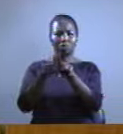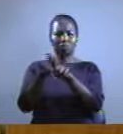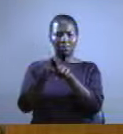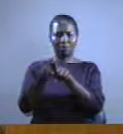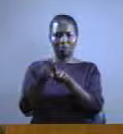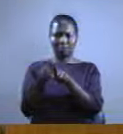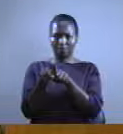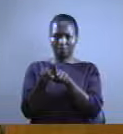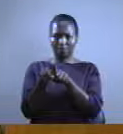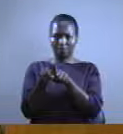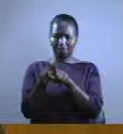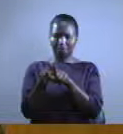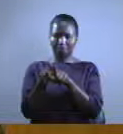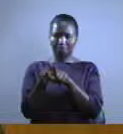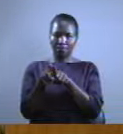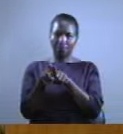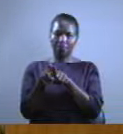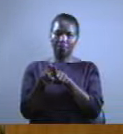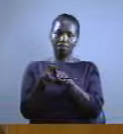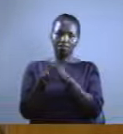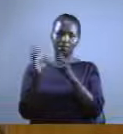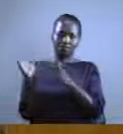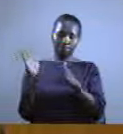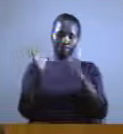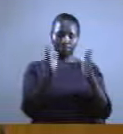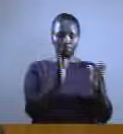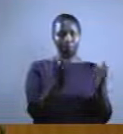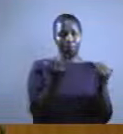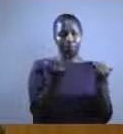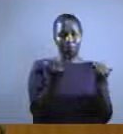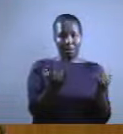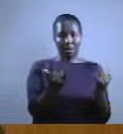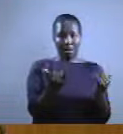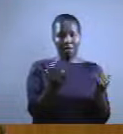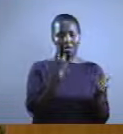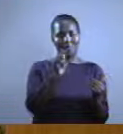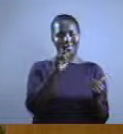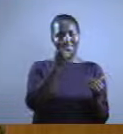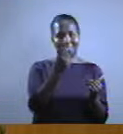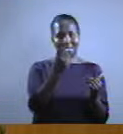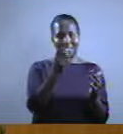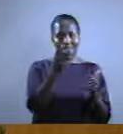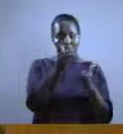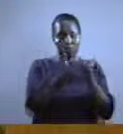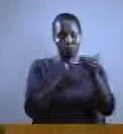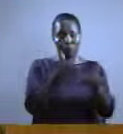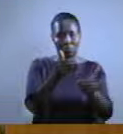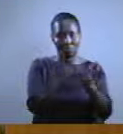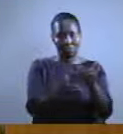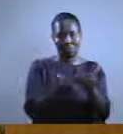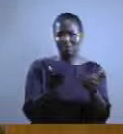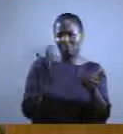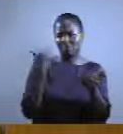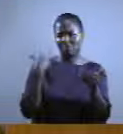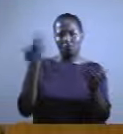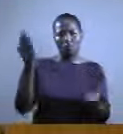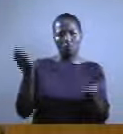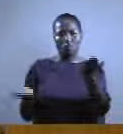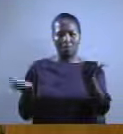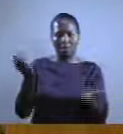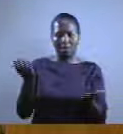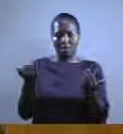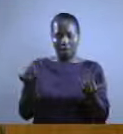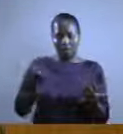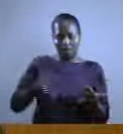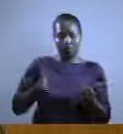competitive. In moving from the previous to the current tax dispensation, which has led us to stand there and